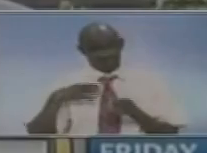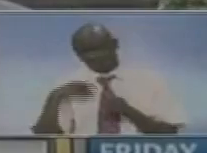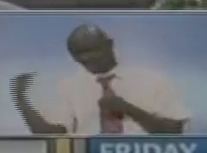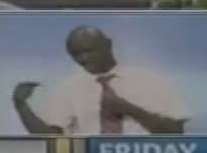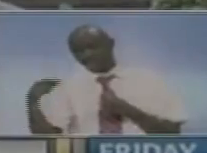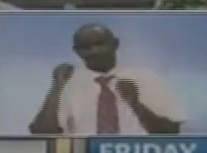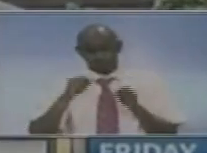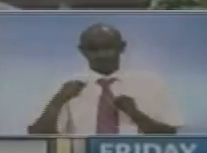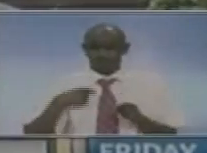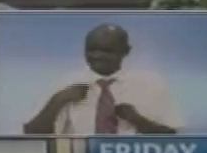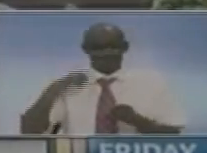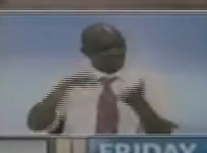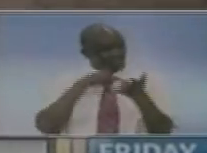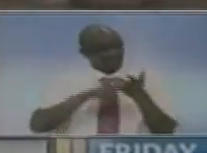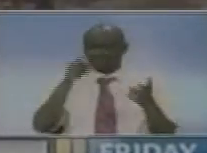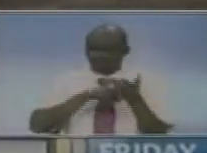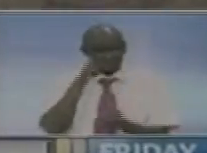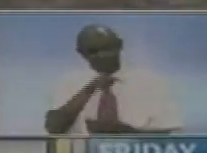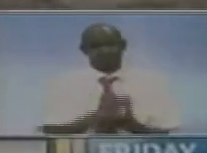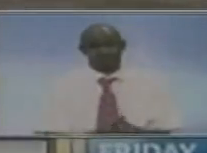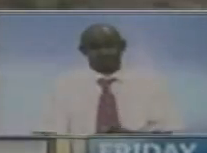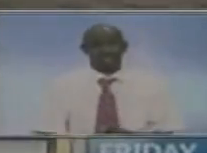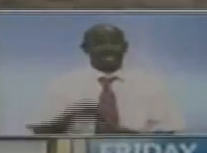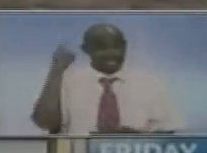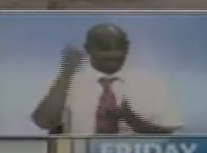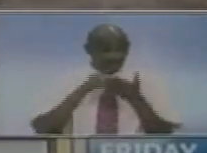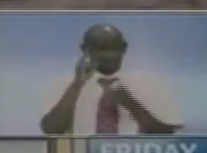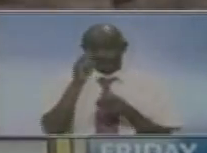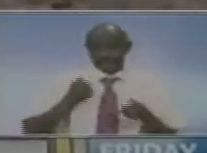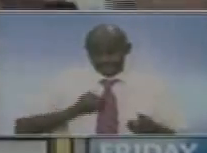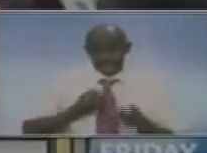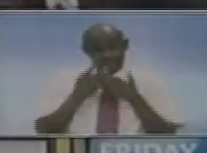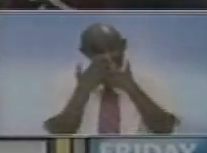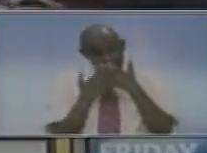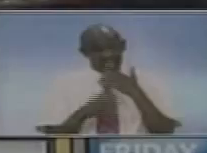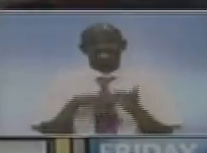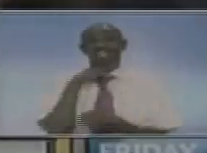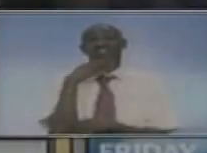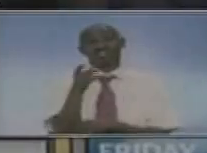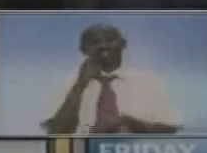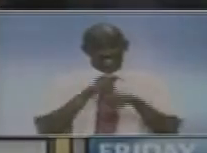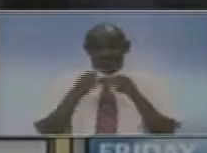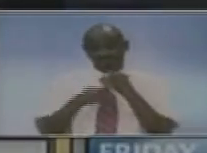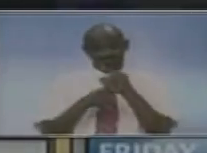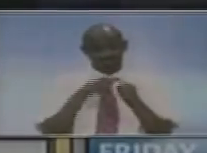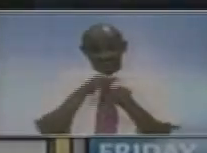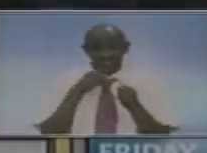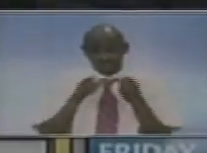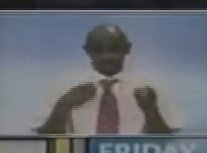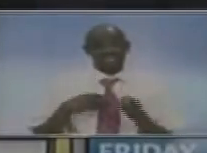should actually be condemned in the strongest terms. Just last week, a young girl bled to death soon after undergoing the cut, leading to